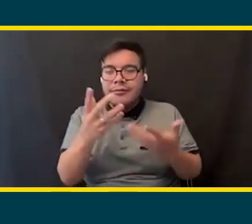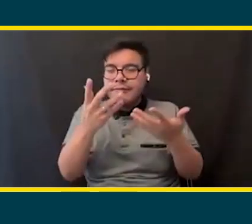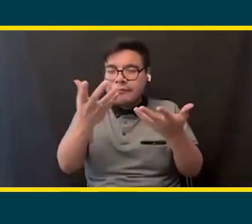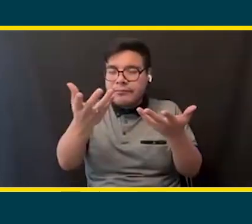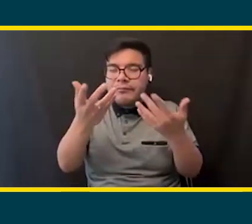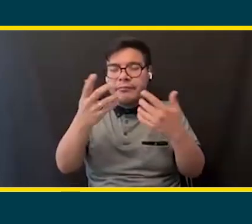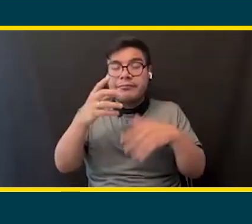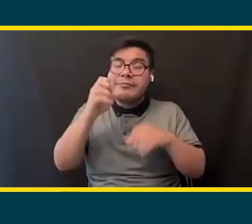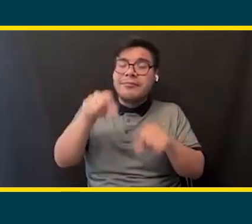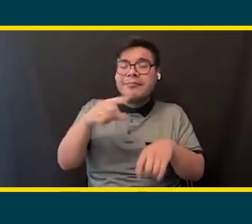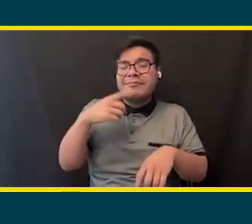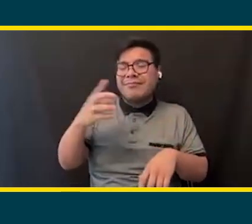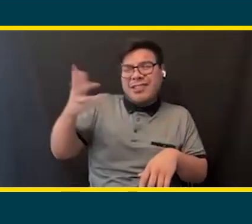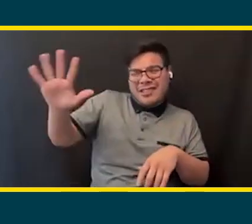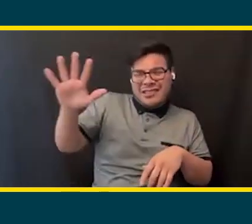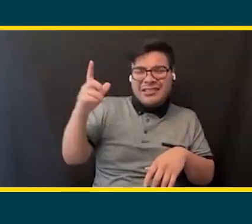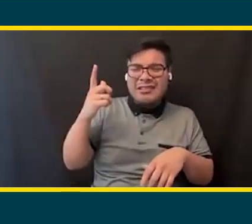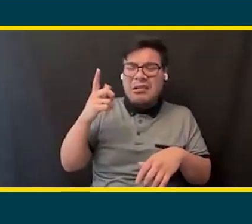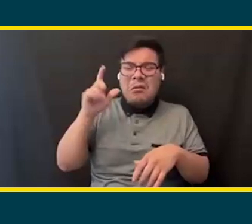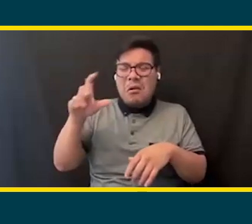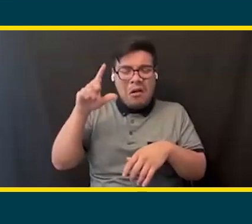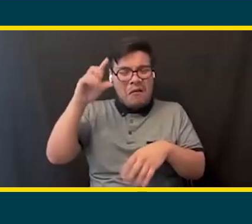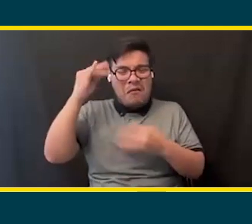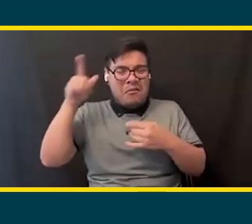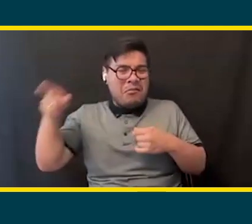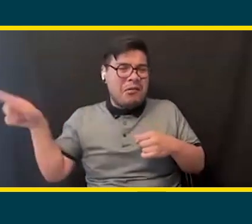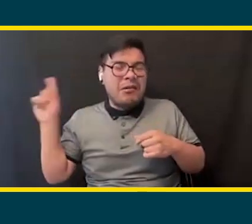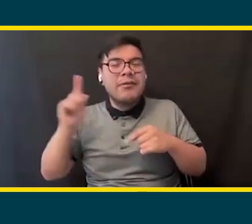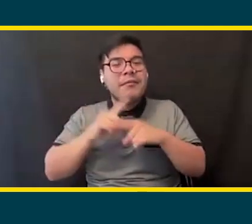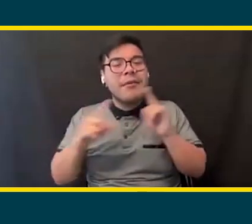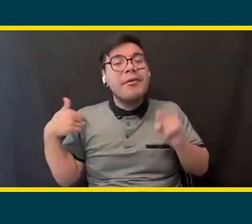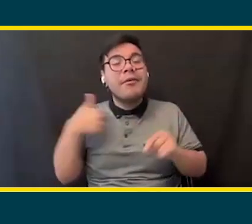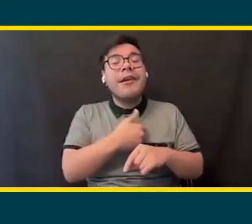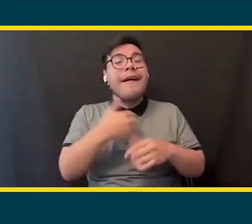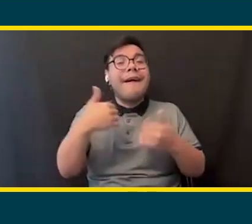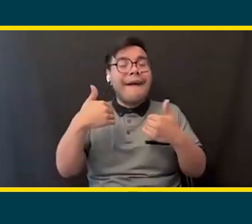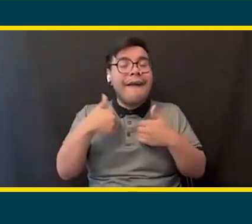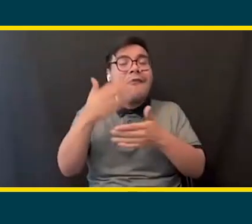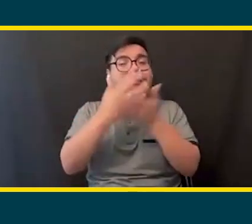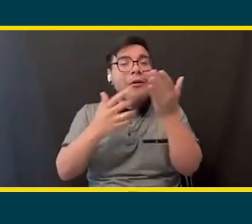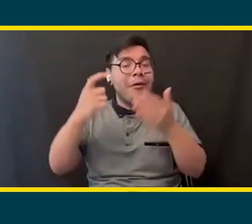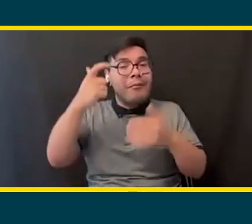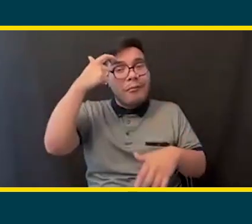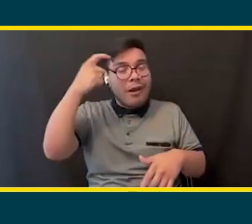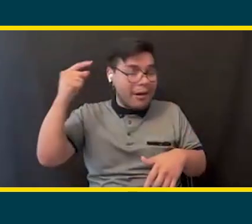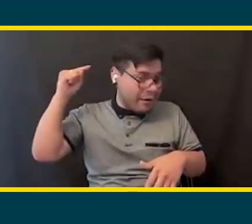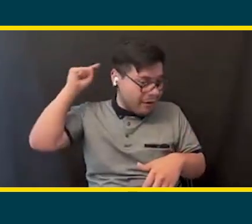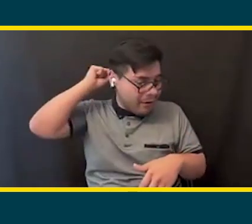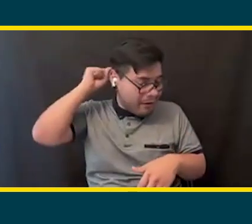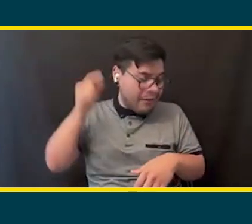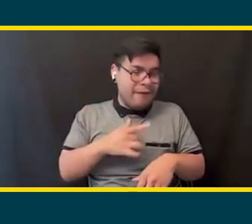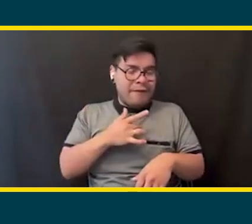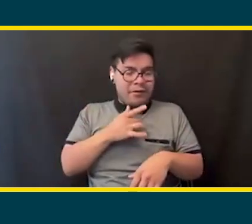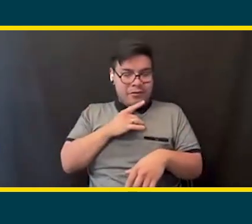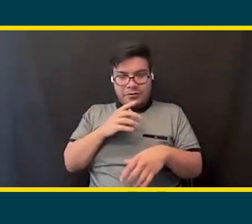screw them, I don't have to take that into account. We all have a primitive part of our brain that needs to belong to community in order to stay alive.